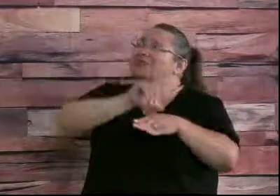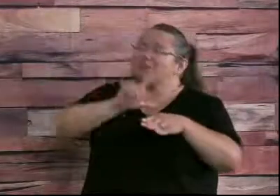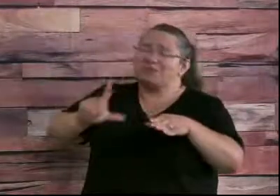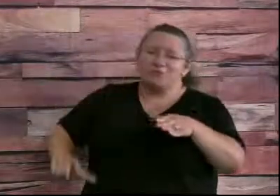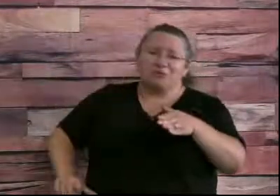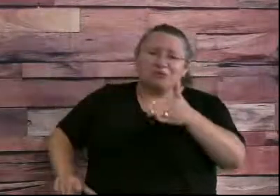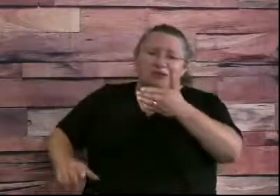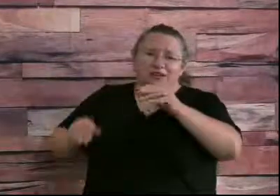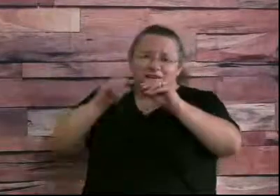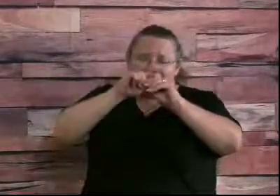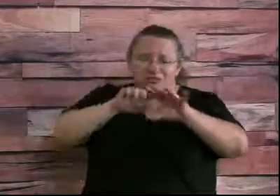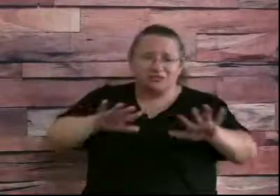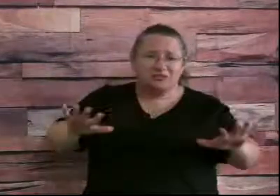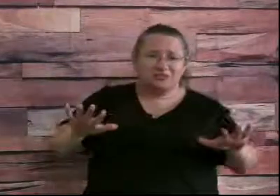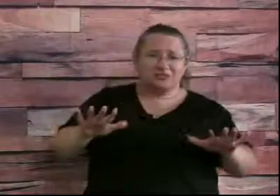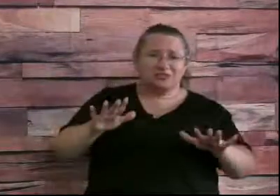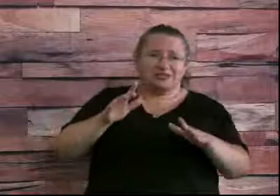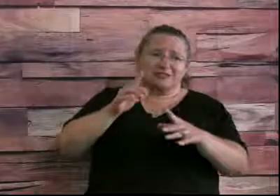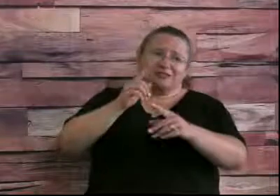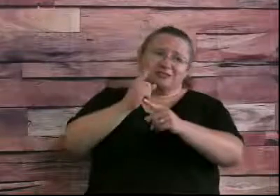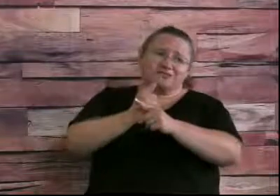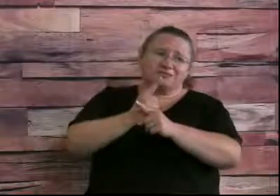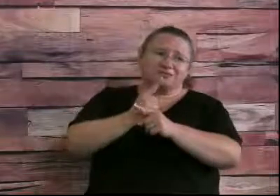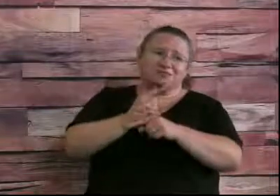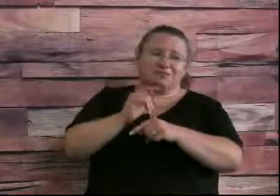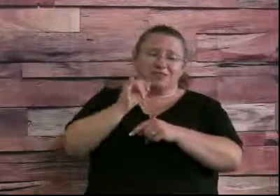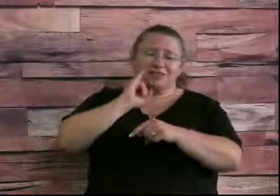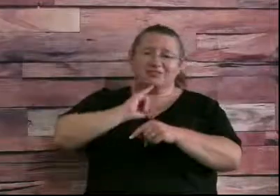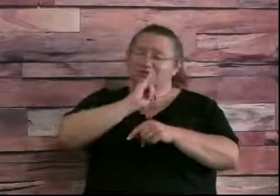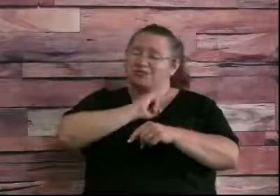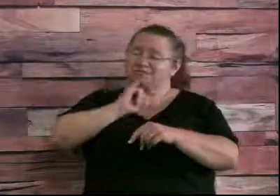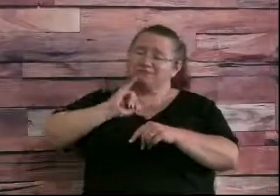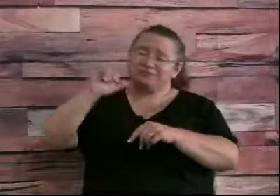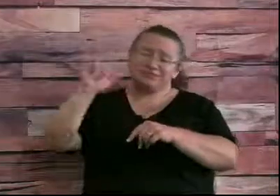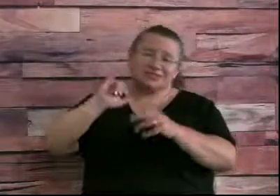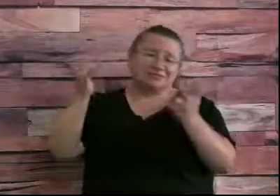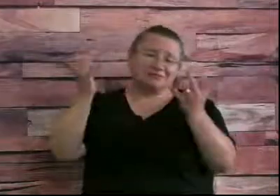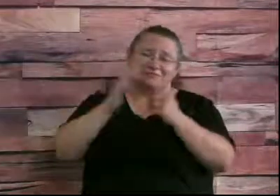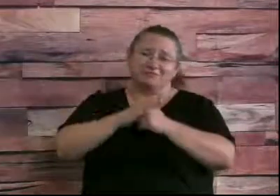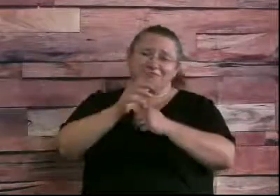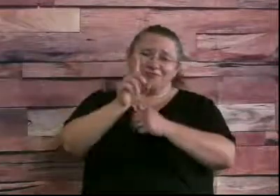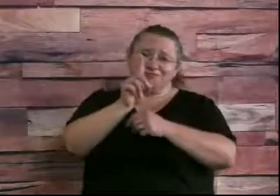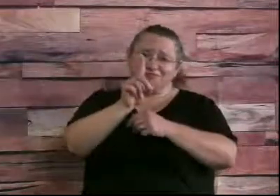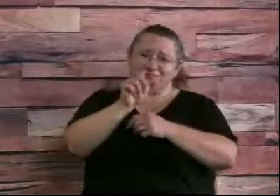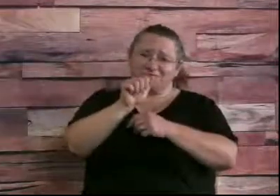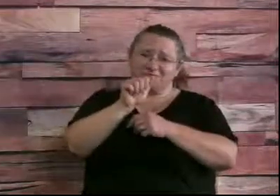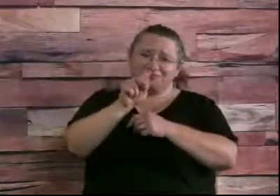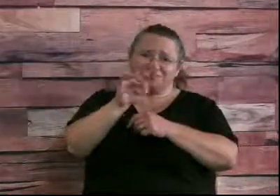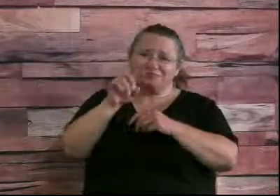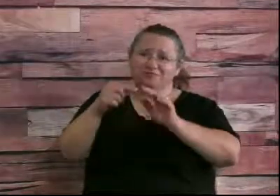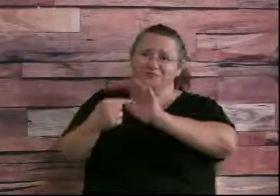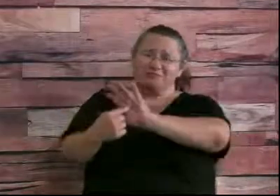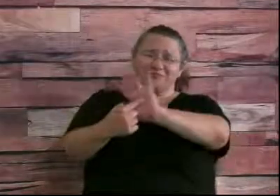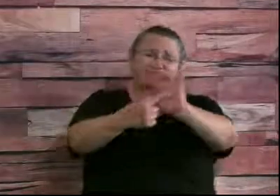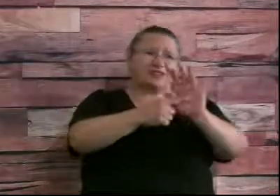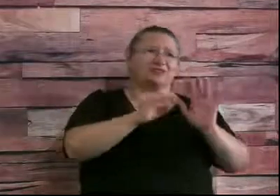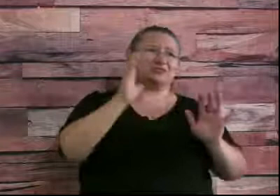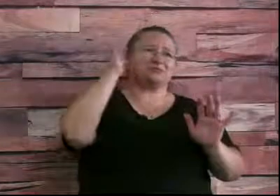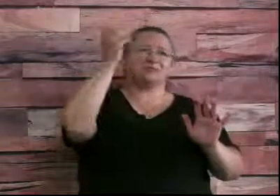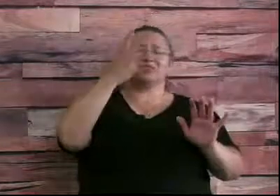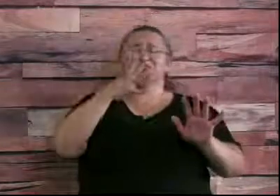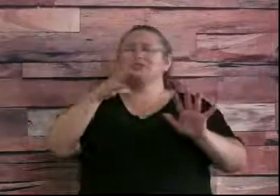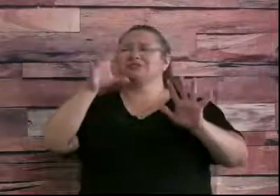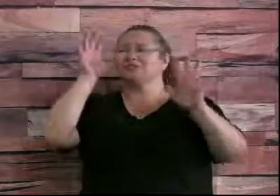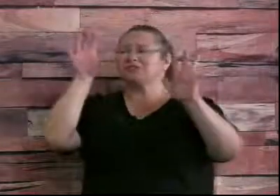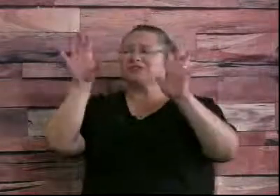And that's just like what Israel did. Israel did, right? David cast this great vision for Israel